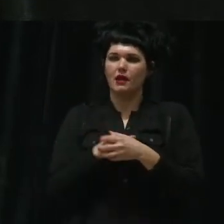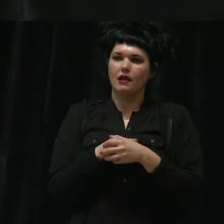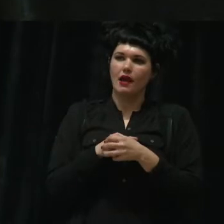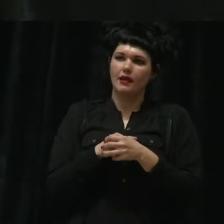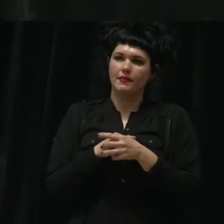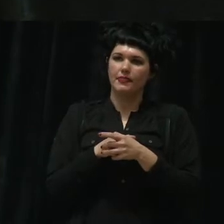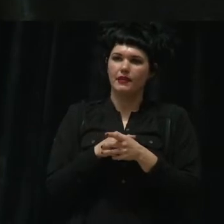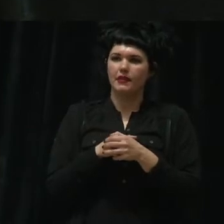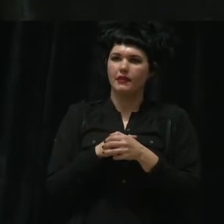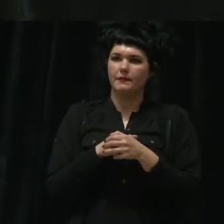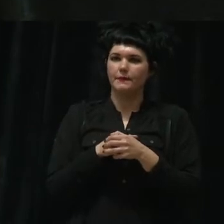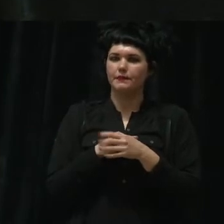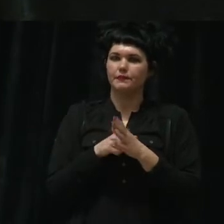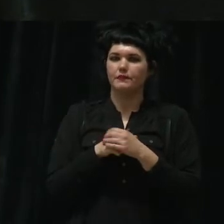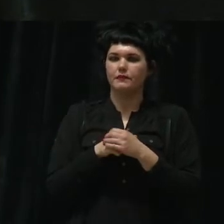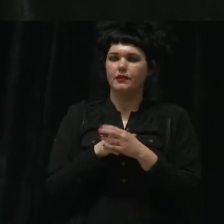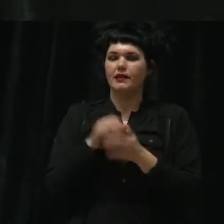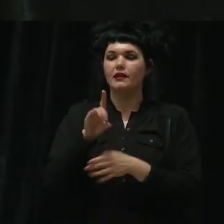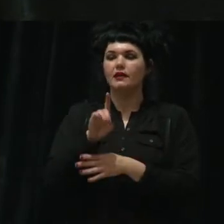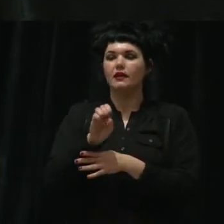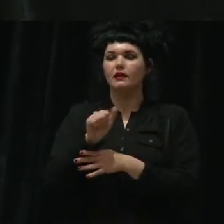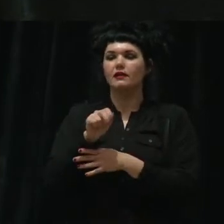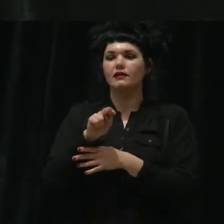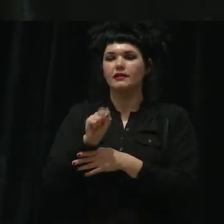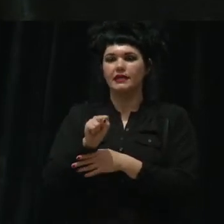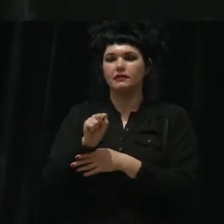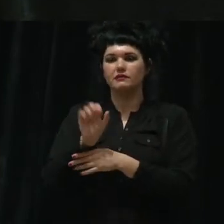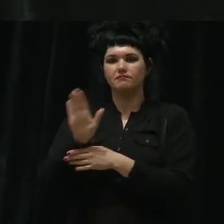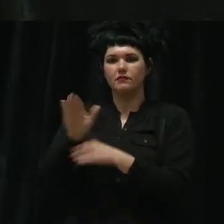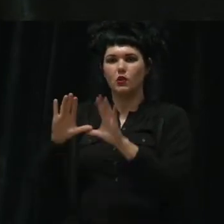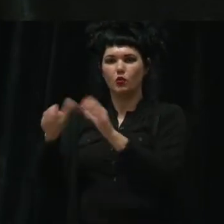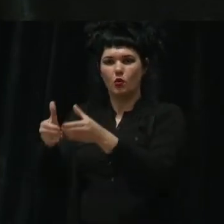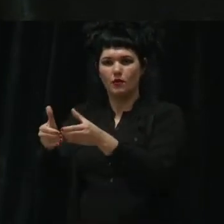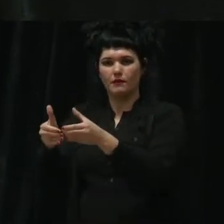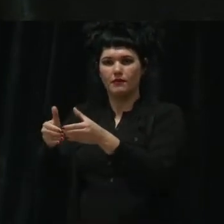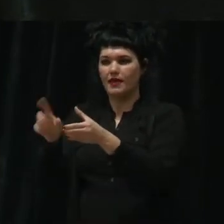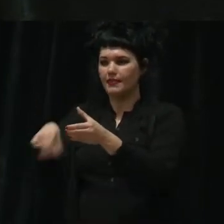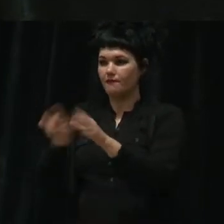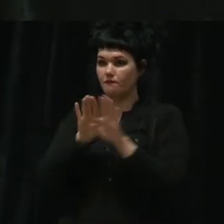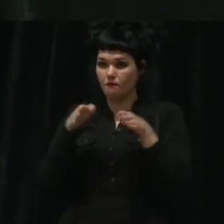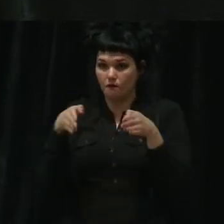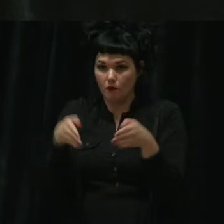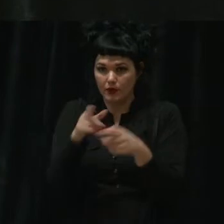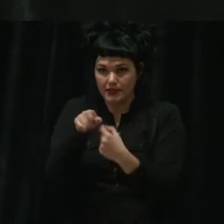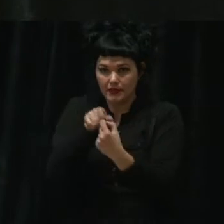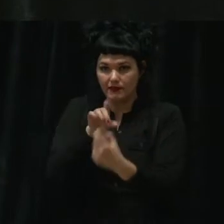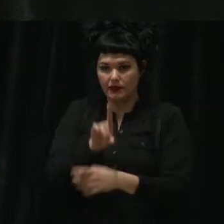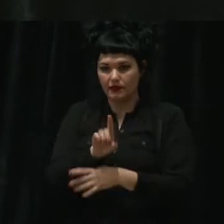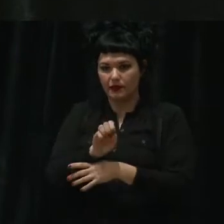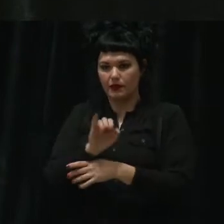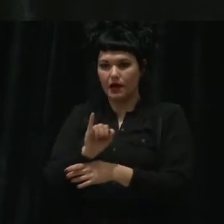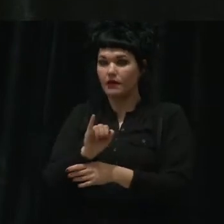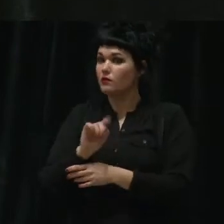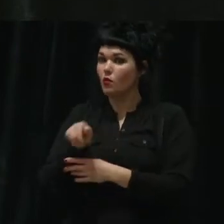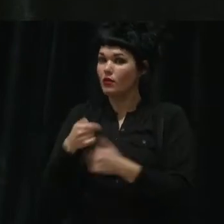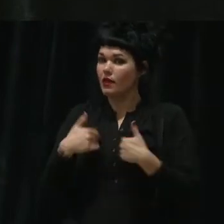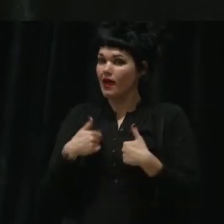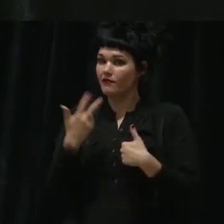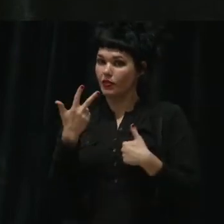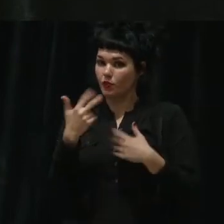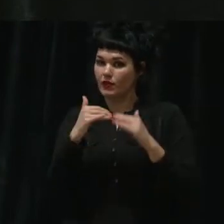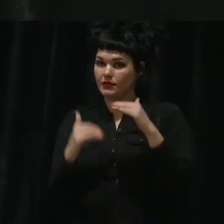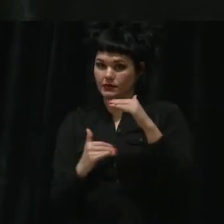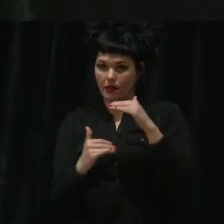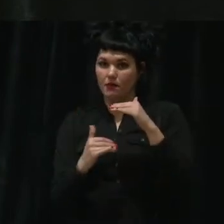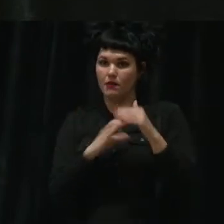the dean's group focused specifically on DEI. There were only 3 subcommittees. One